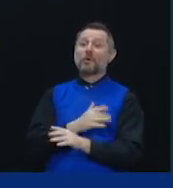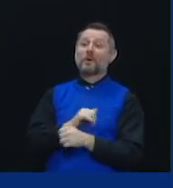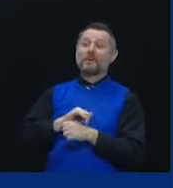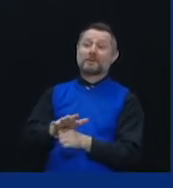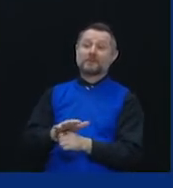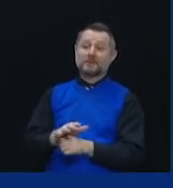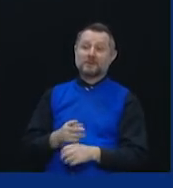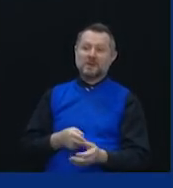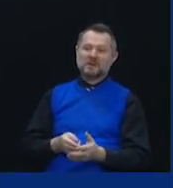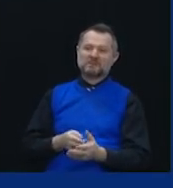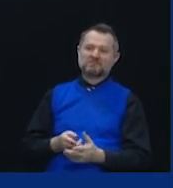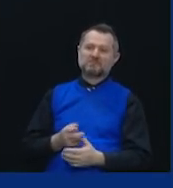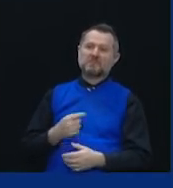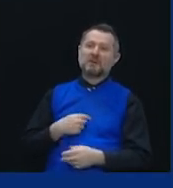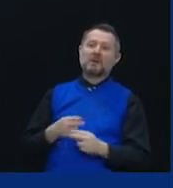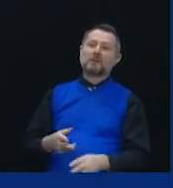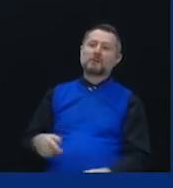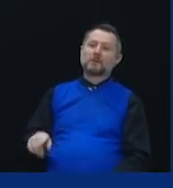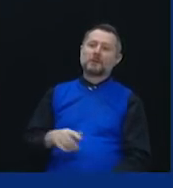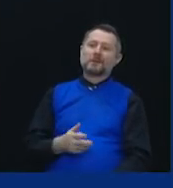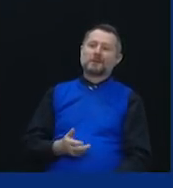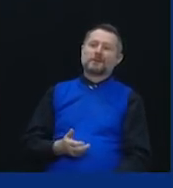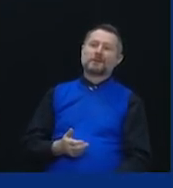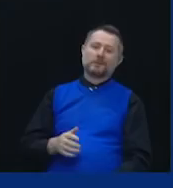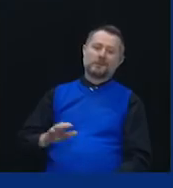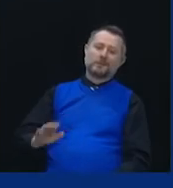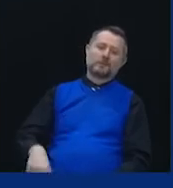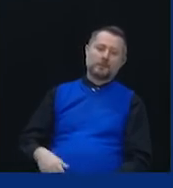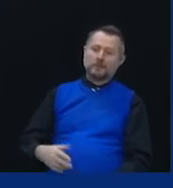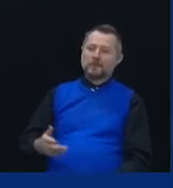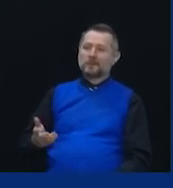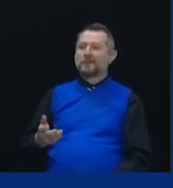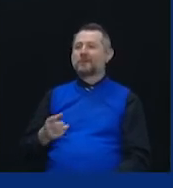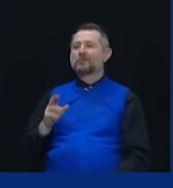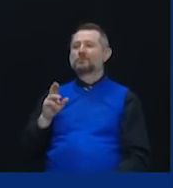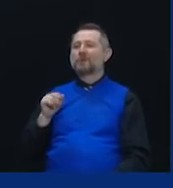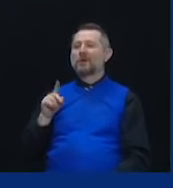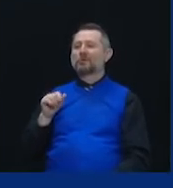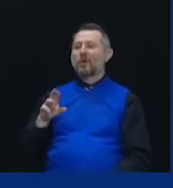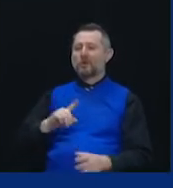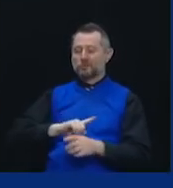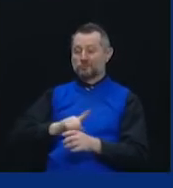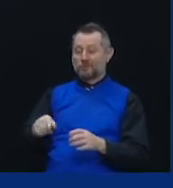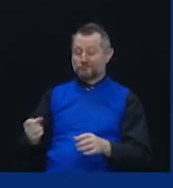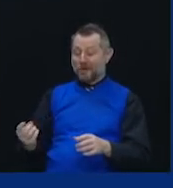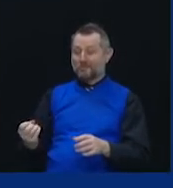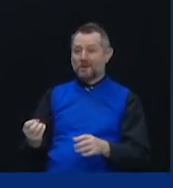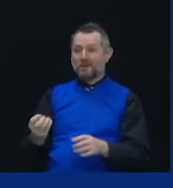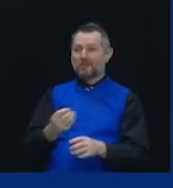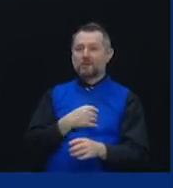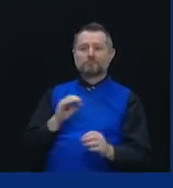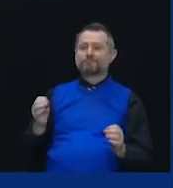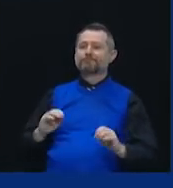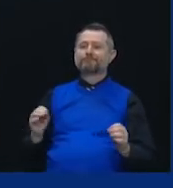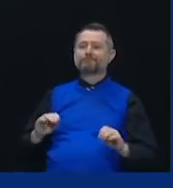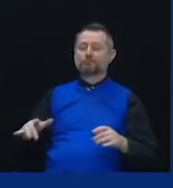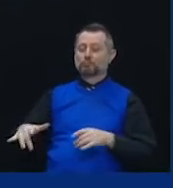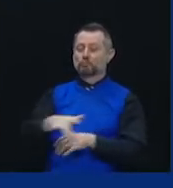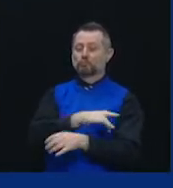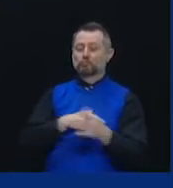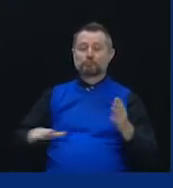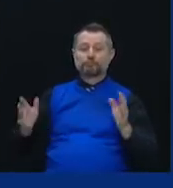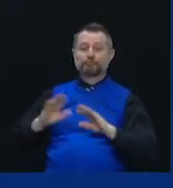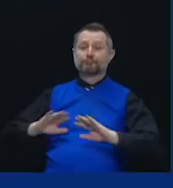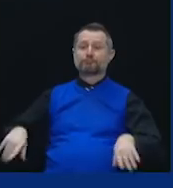sort of, below the radar. They'd go to work every day, but they were below the radar, in the shadows. They were part of